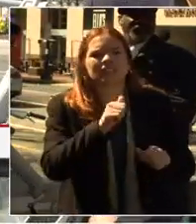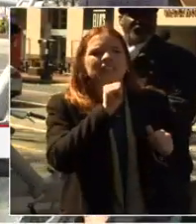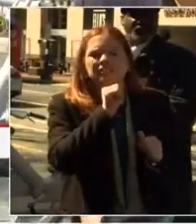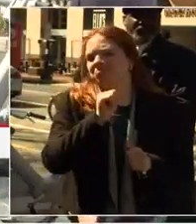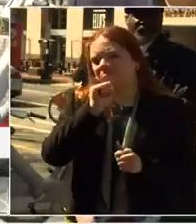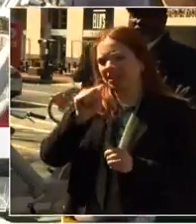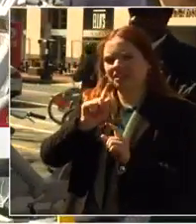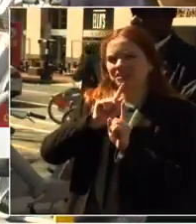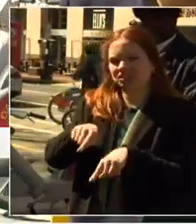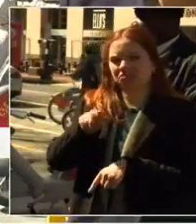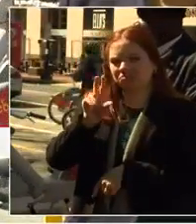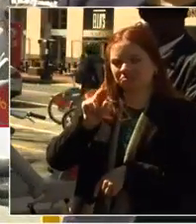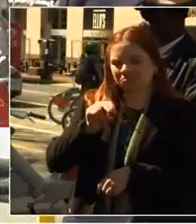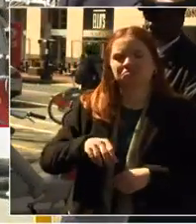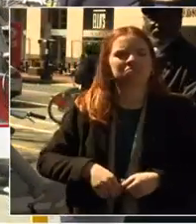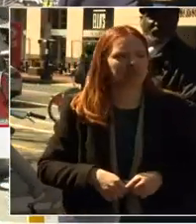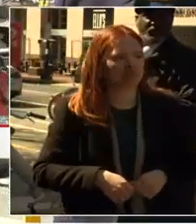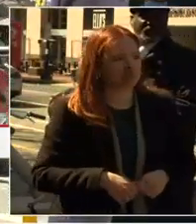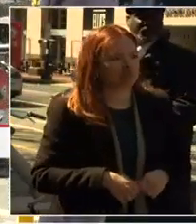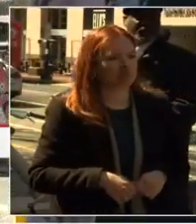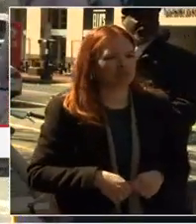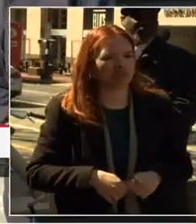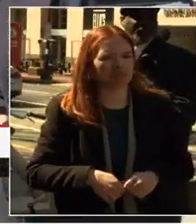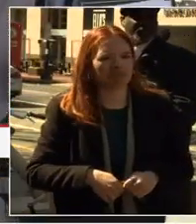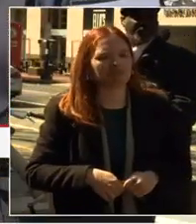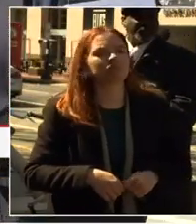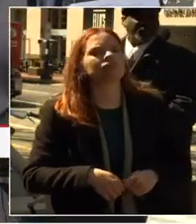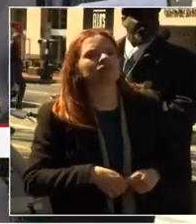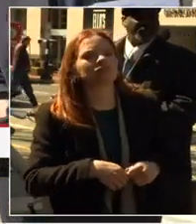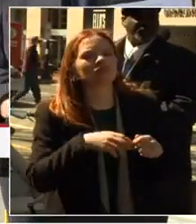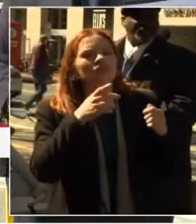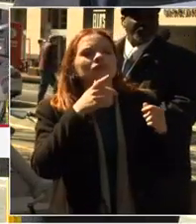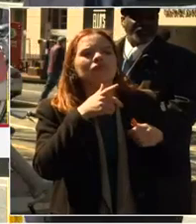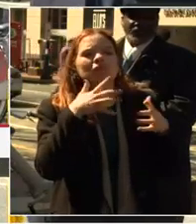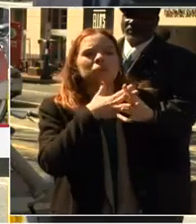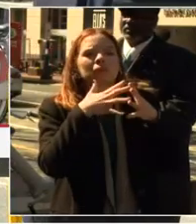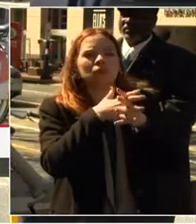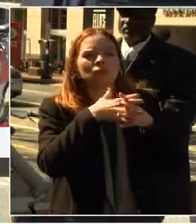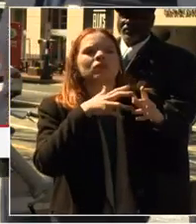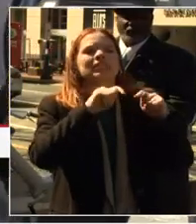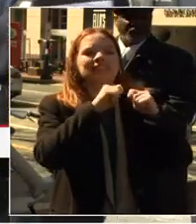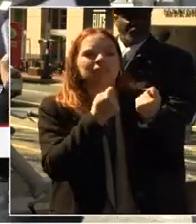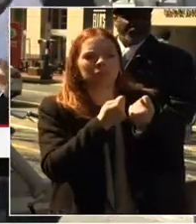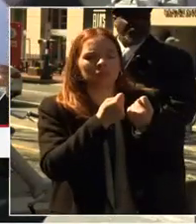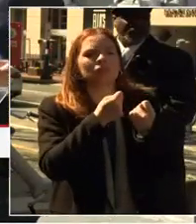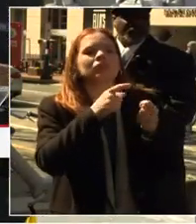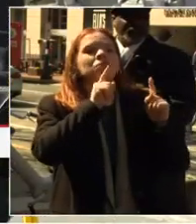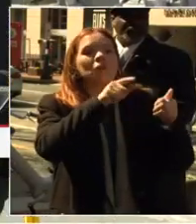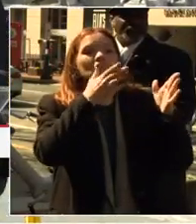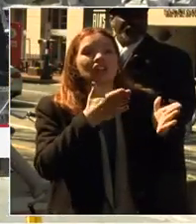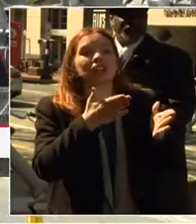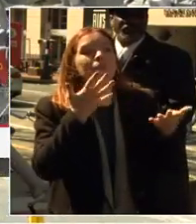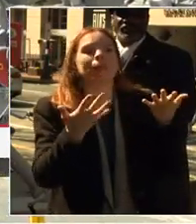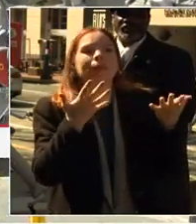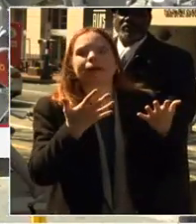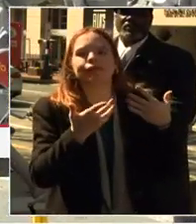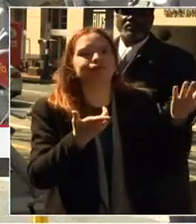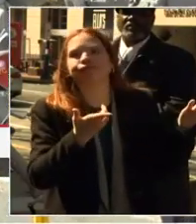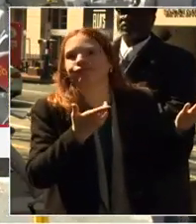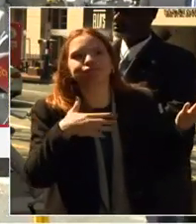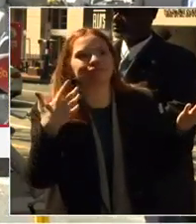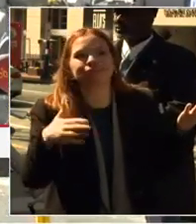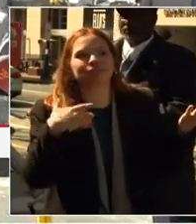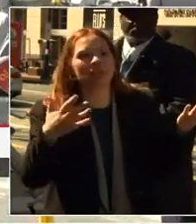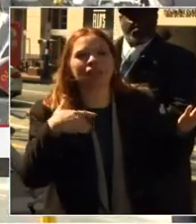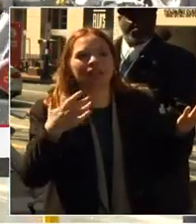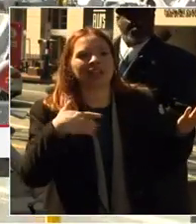Hi there. We're hearing that the commanders may be making a move in the next couple days, and we're hearing that they, as part of the deal, might be